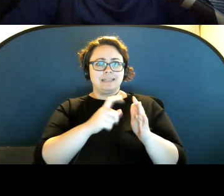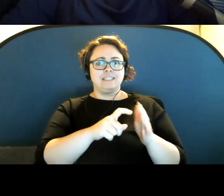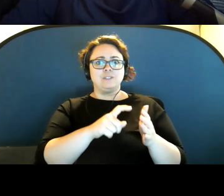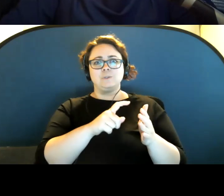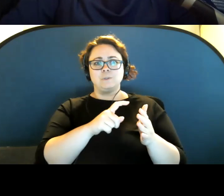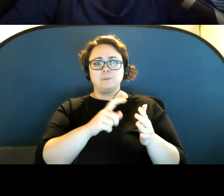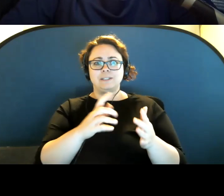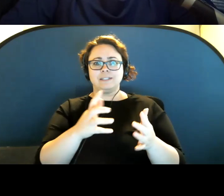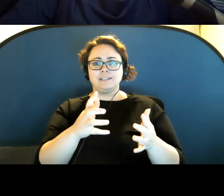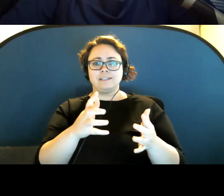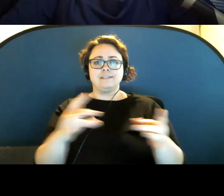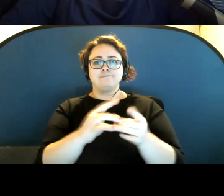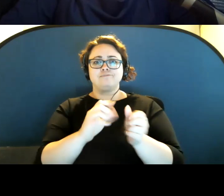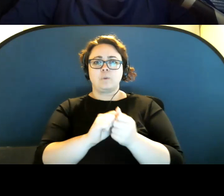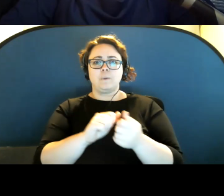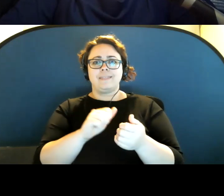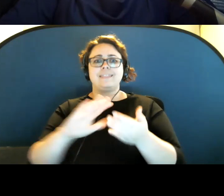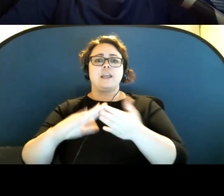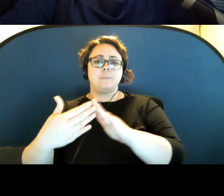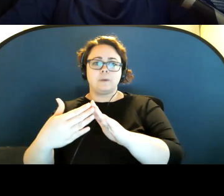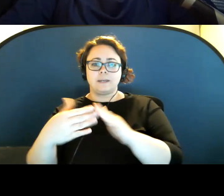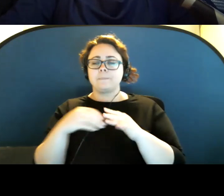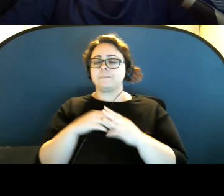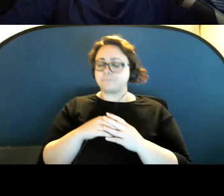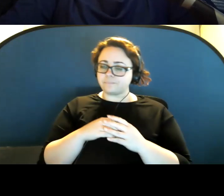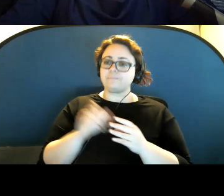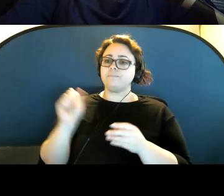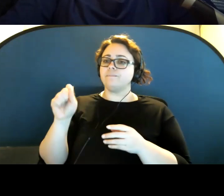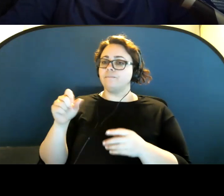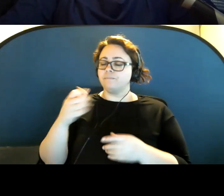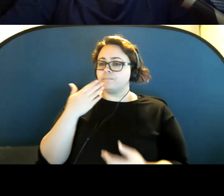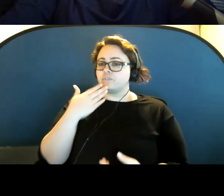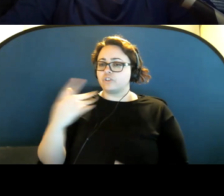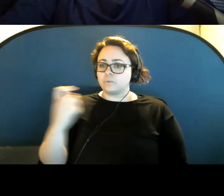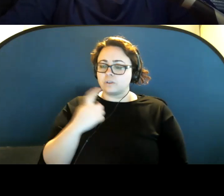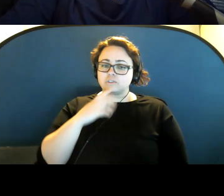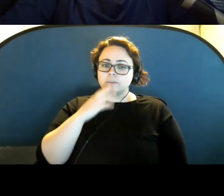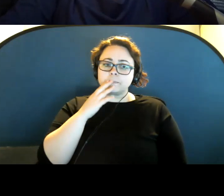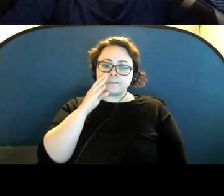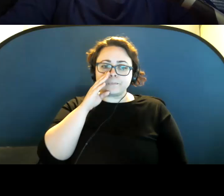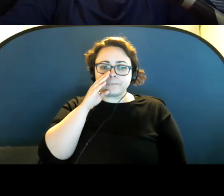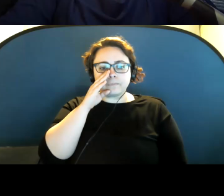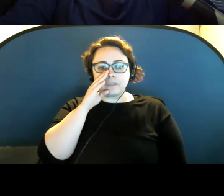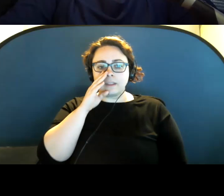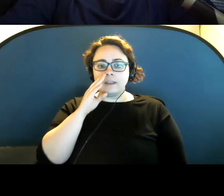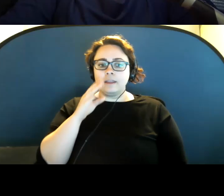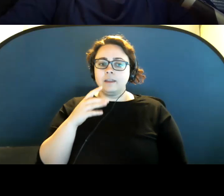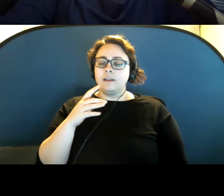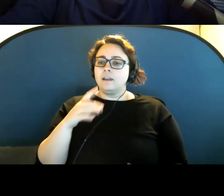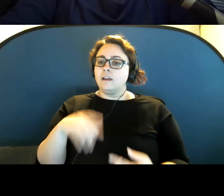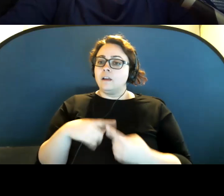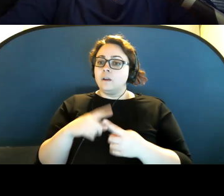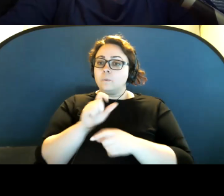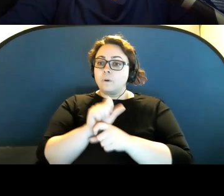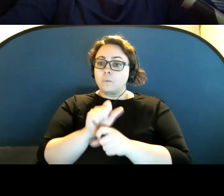Yeah. So when I'm working with my elders, whether or not they have any memory impairment, I'm always speaking